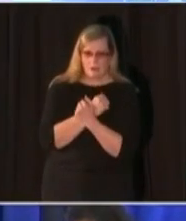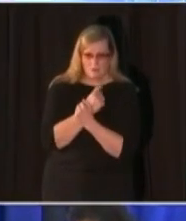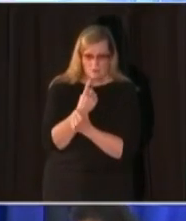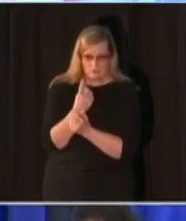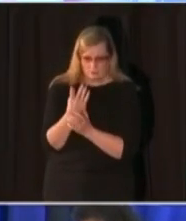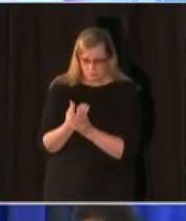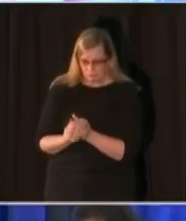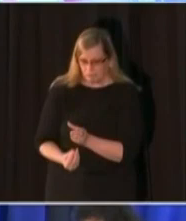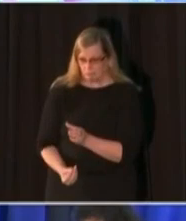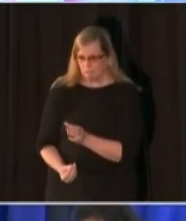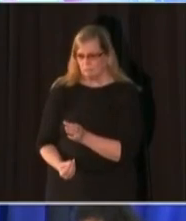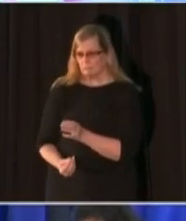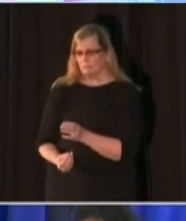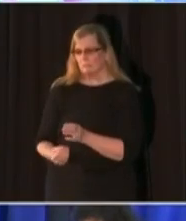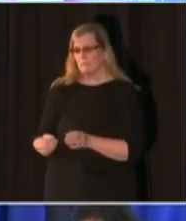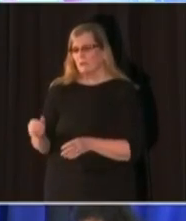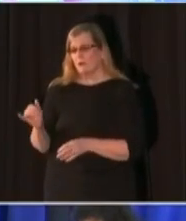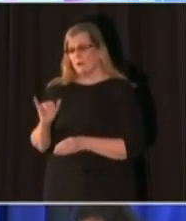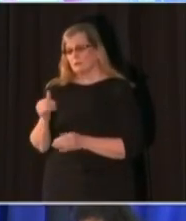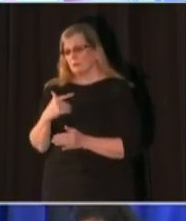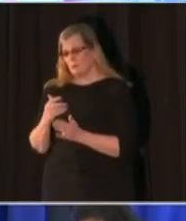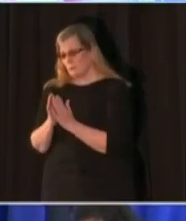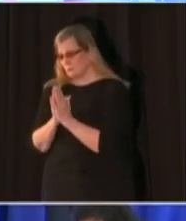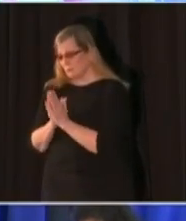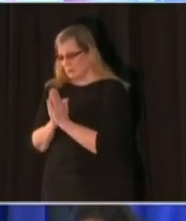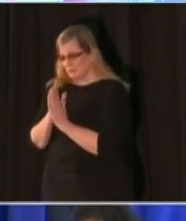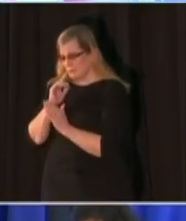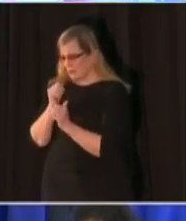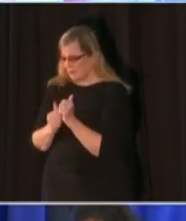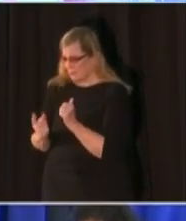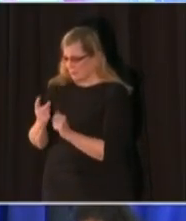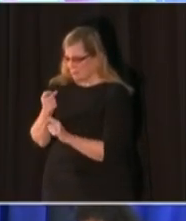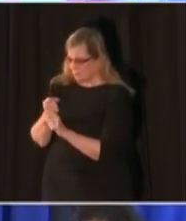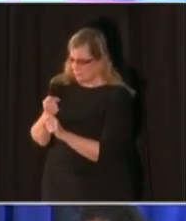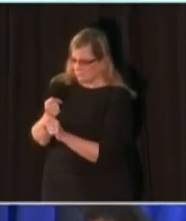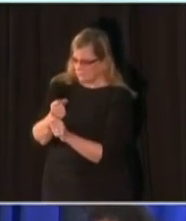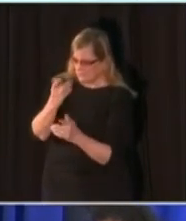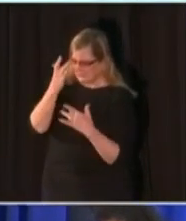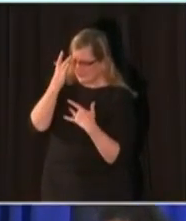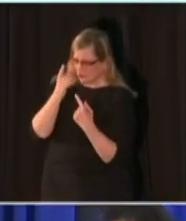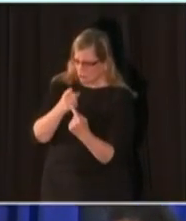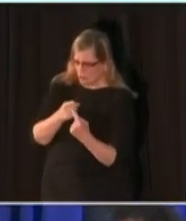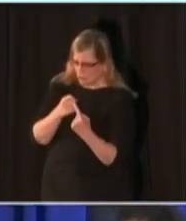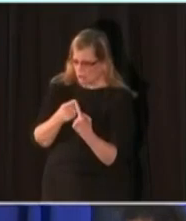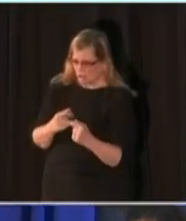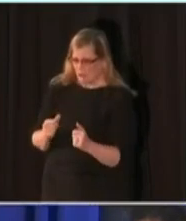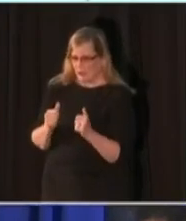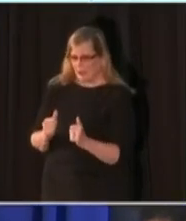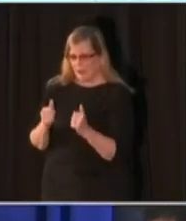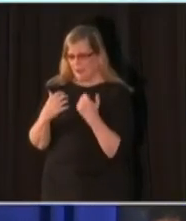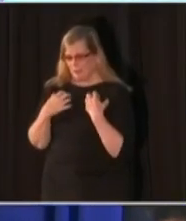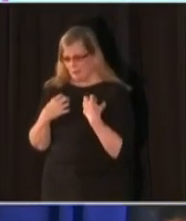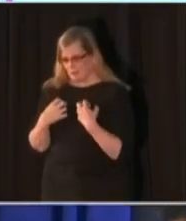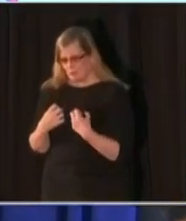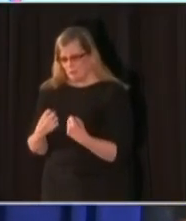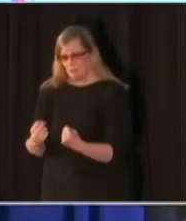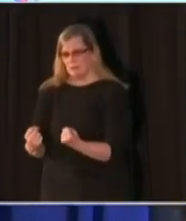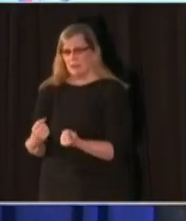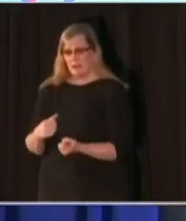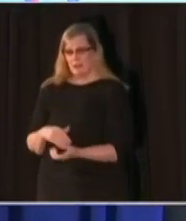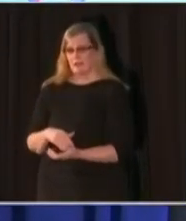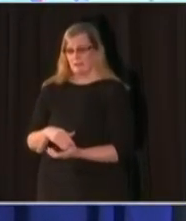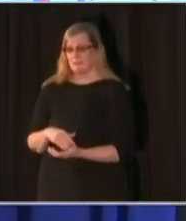every person who is sick and fighting and getting better. As you may have seen yesterday,